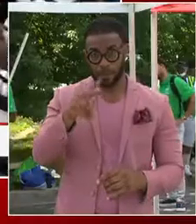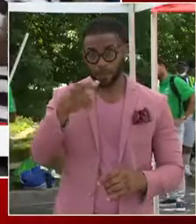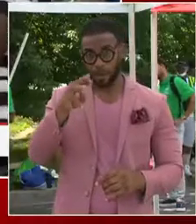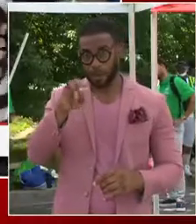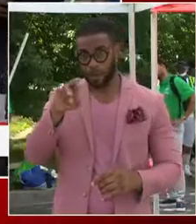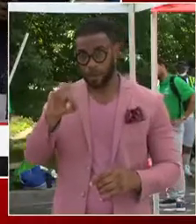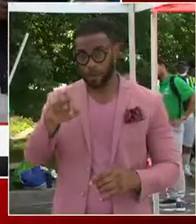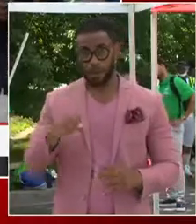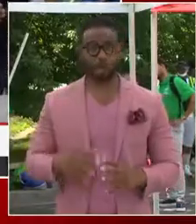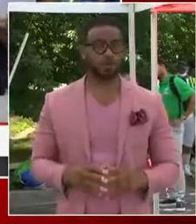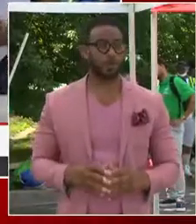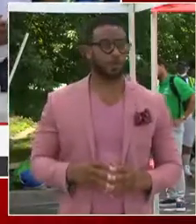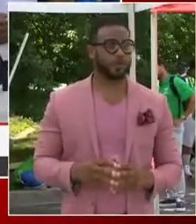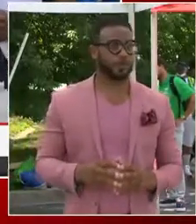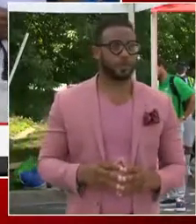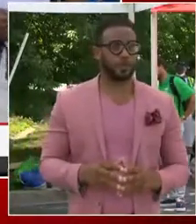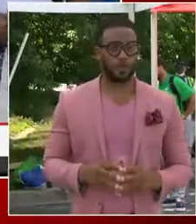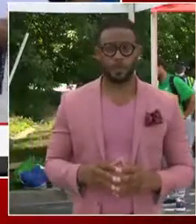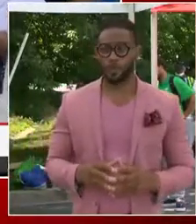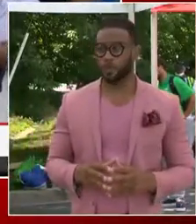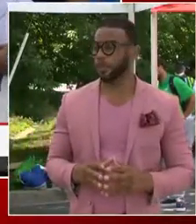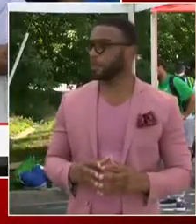Erin.